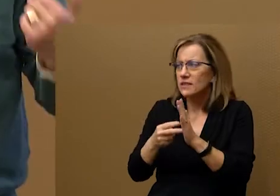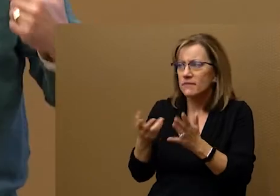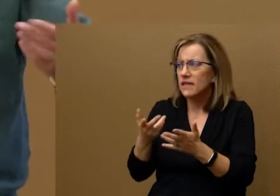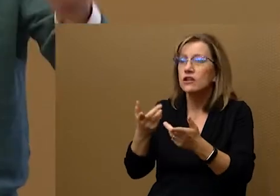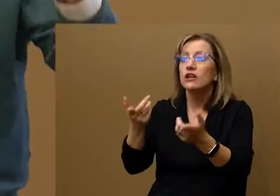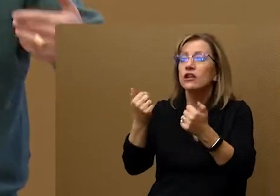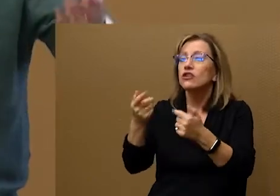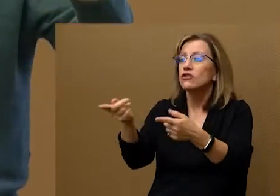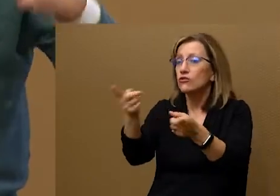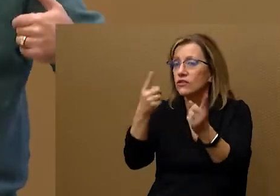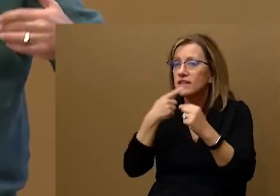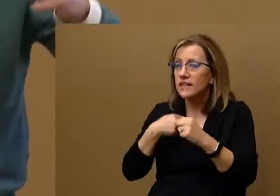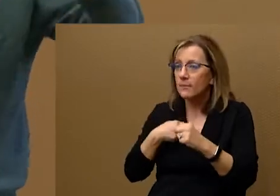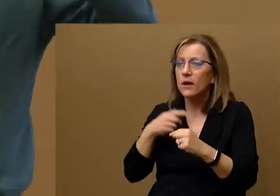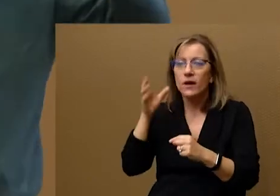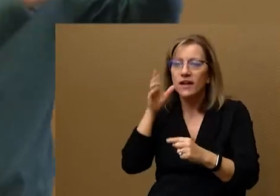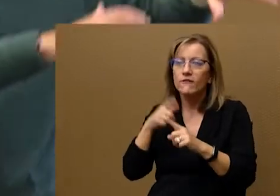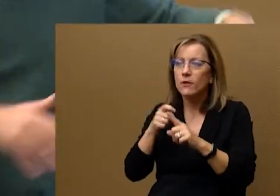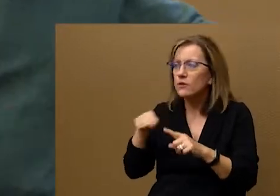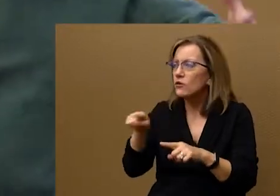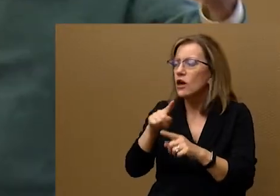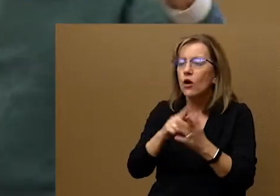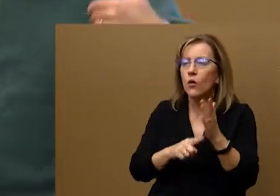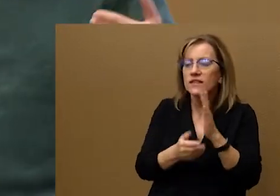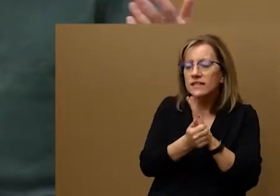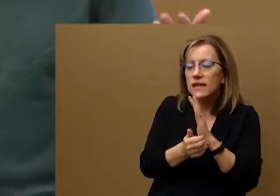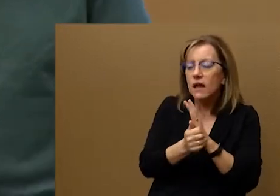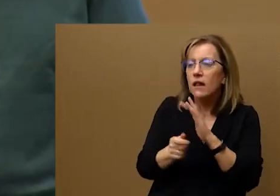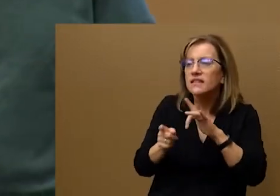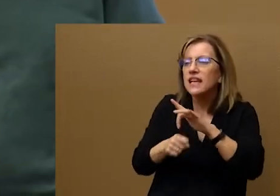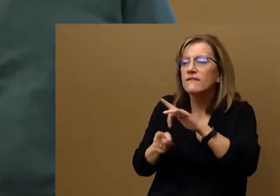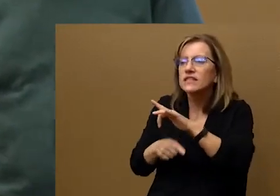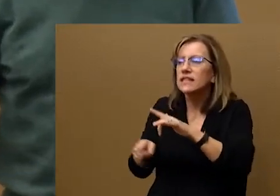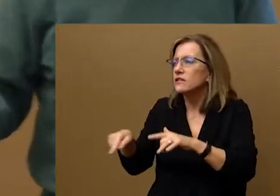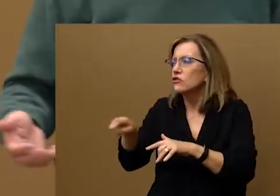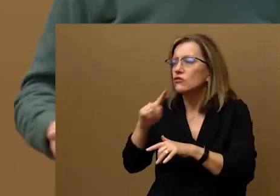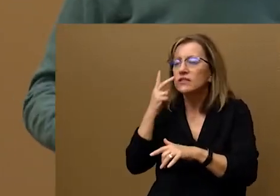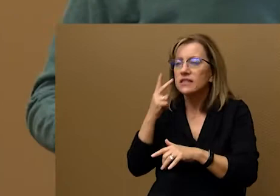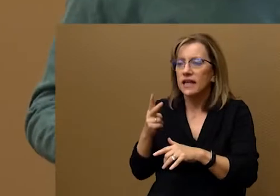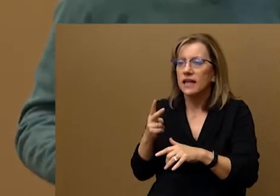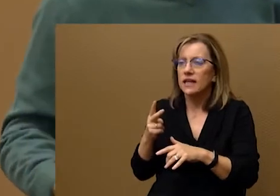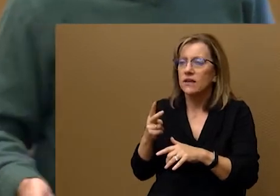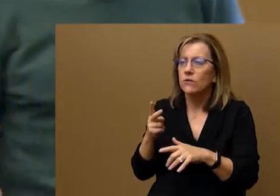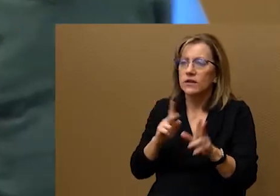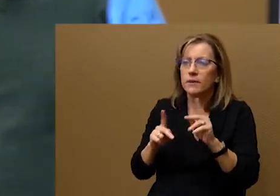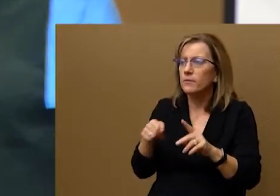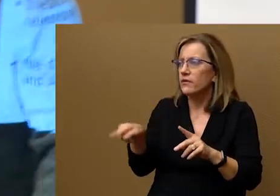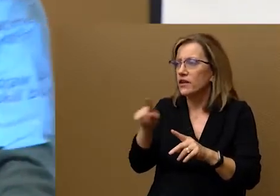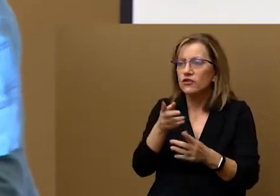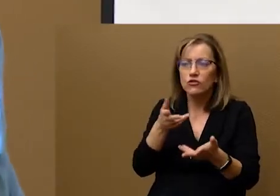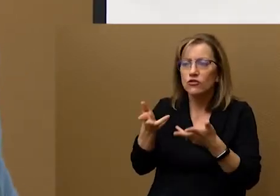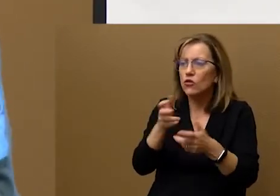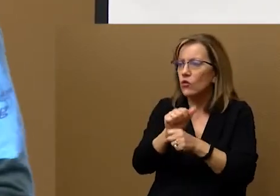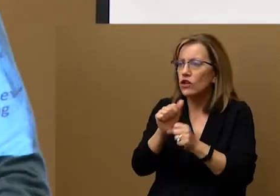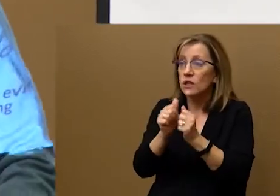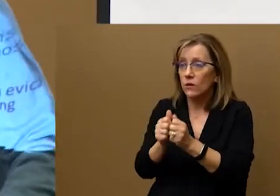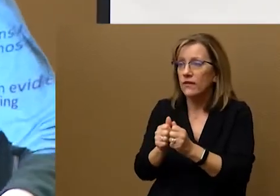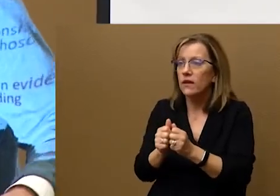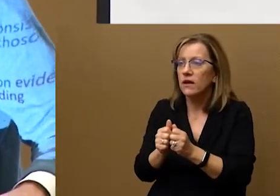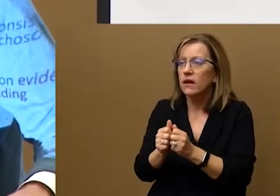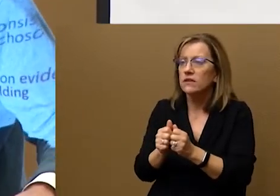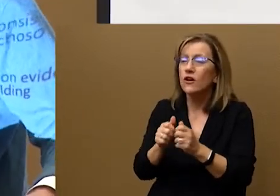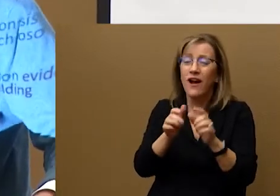So I'm going to hear from you. I can lecture to you about them, but what skill deficits do you see in the people